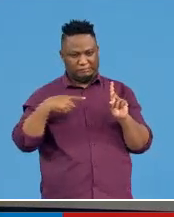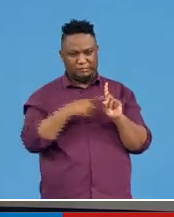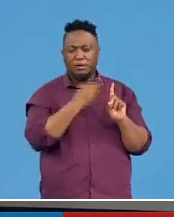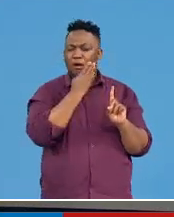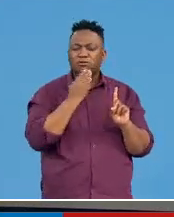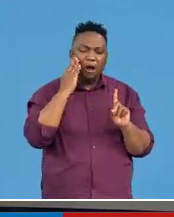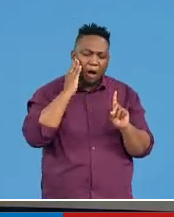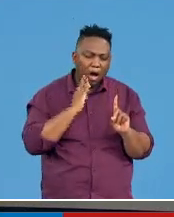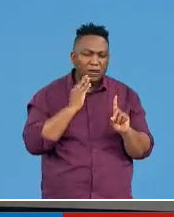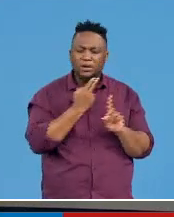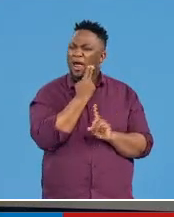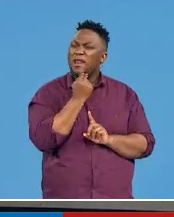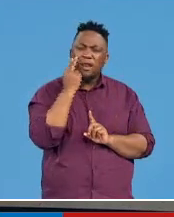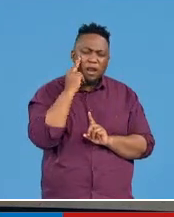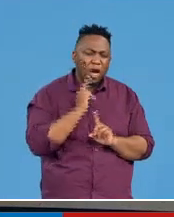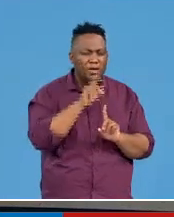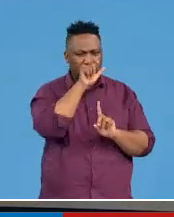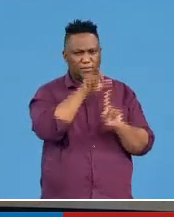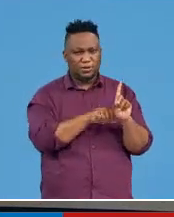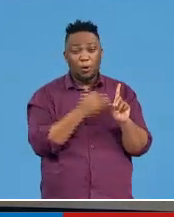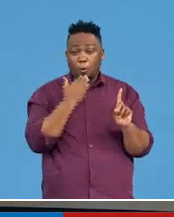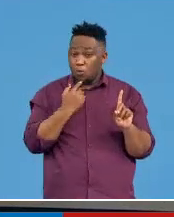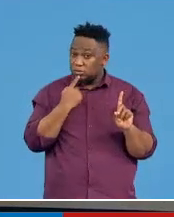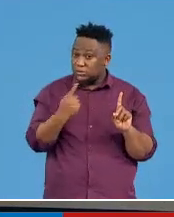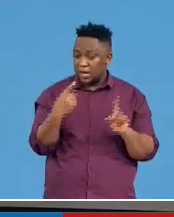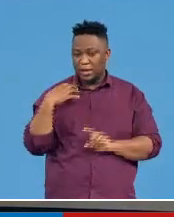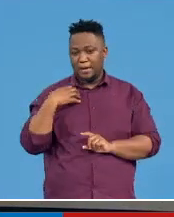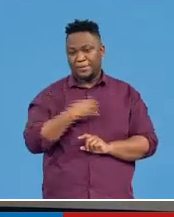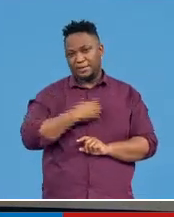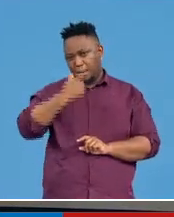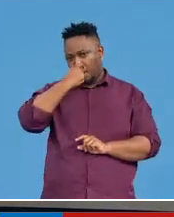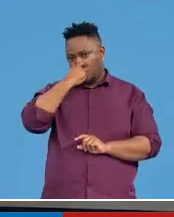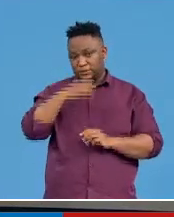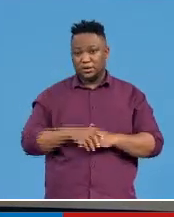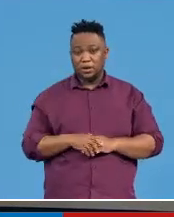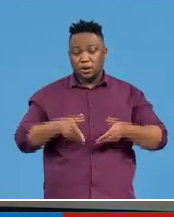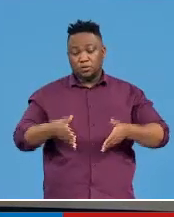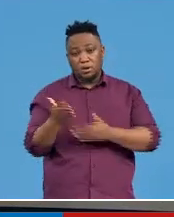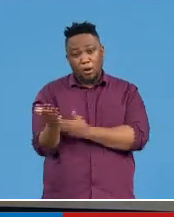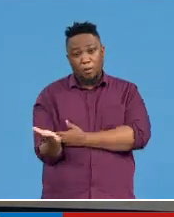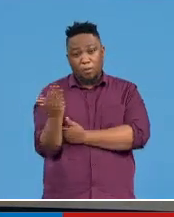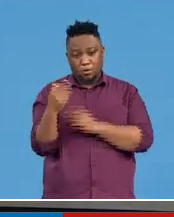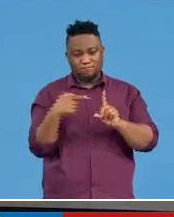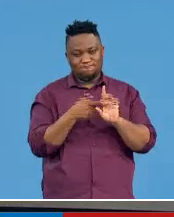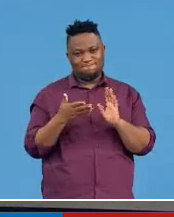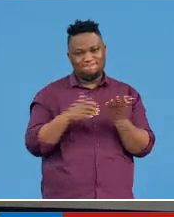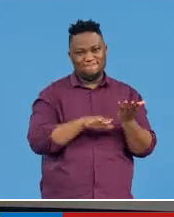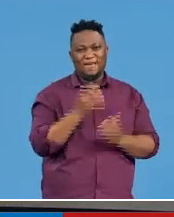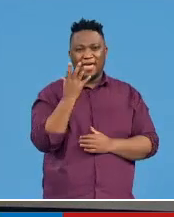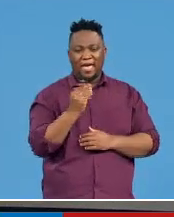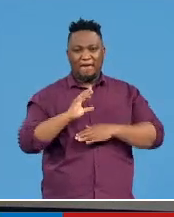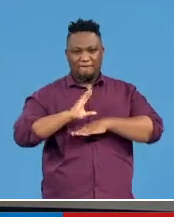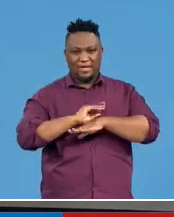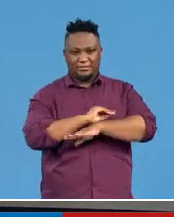late ANC Deputy Secretary General Jessie Duarte. Duarte passed away early this morning after a battle with cancer. The president